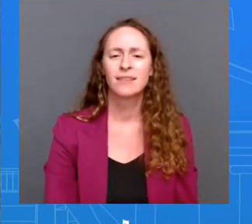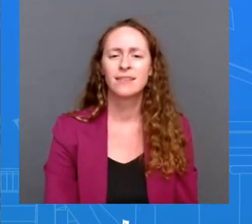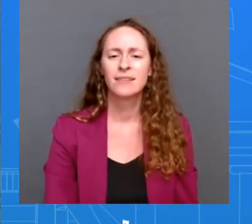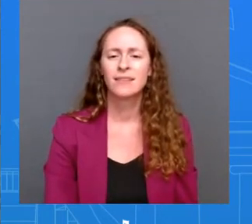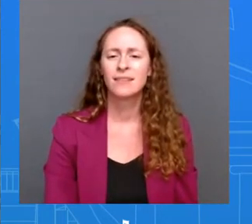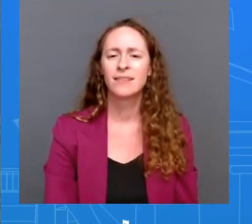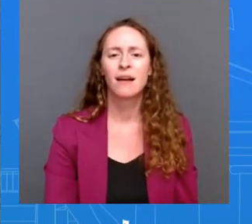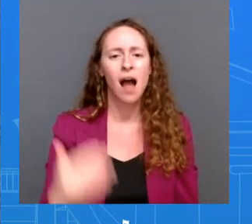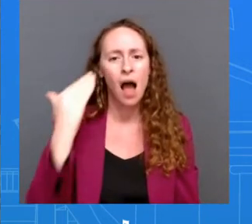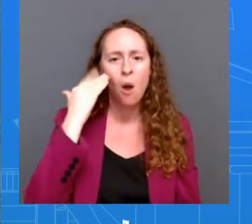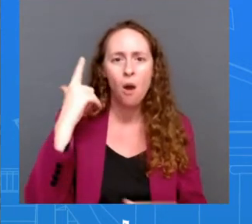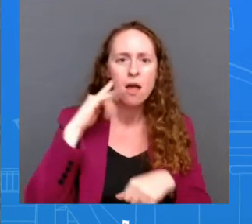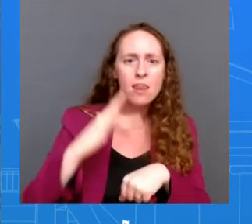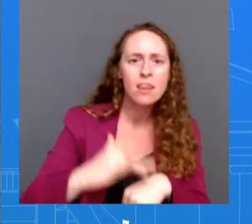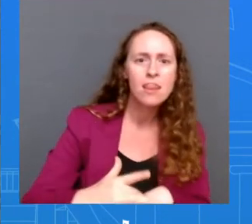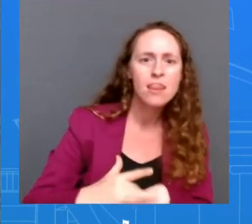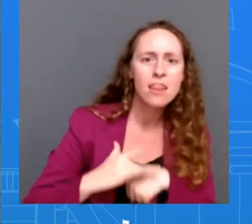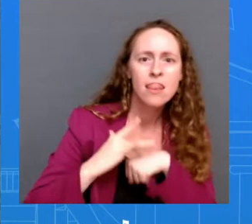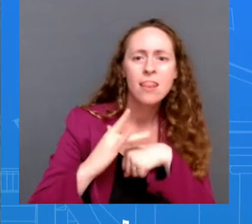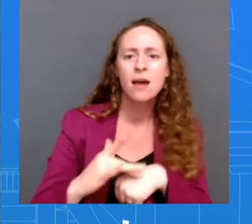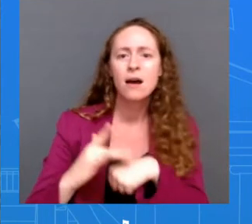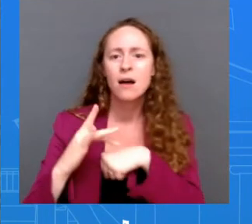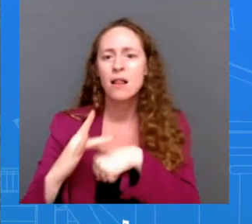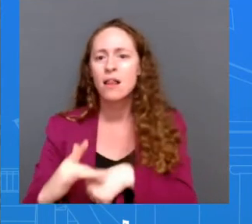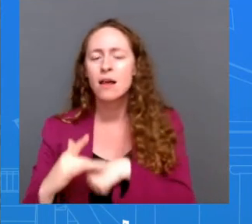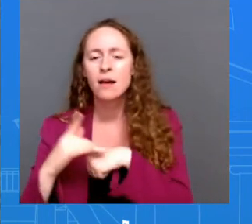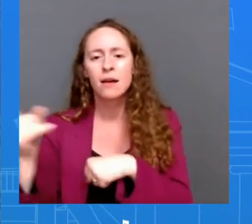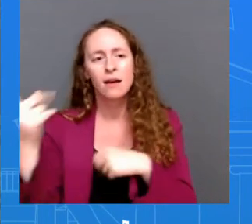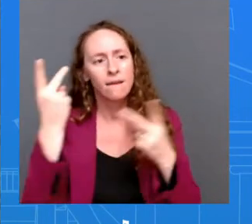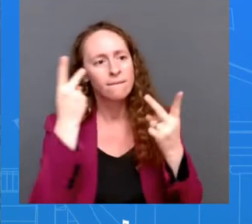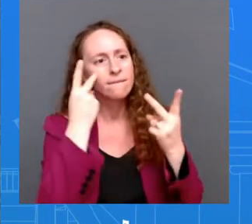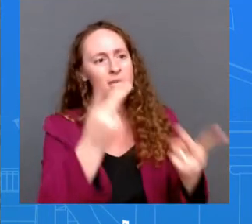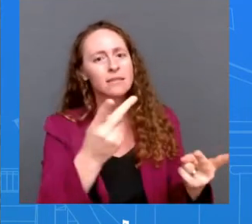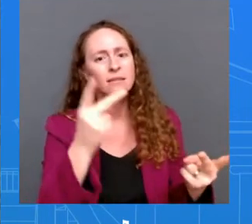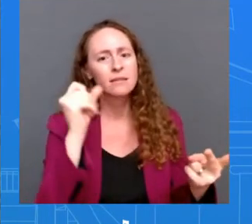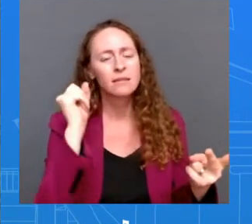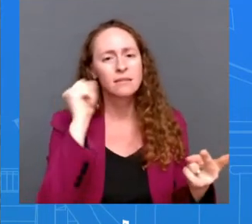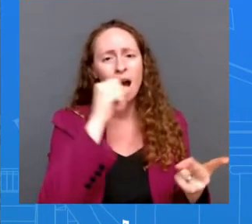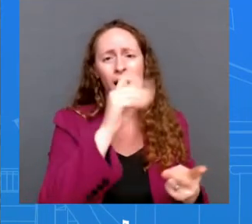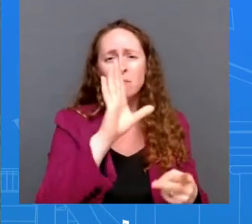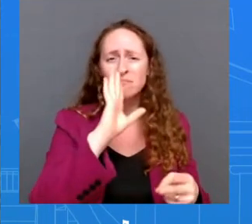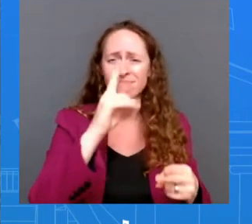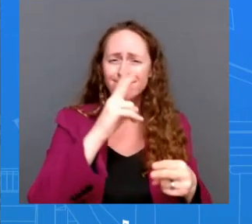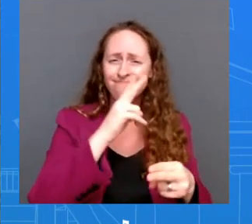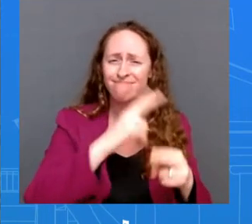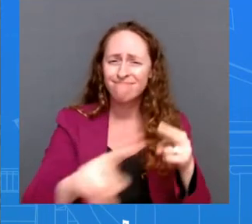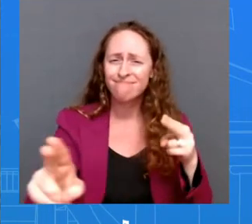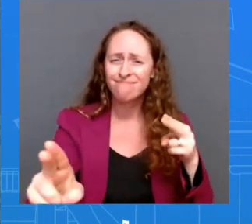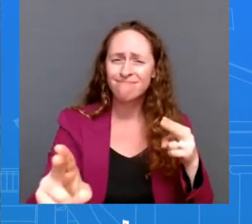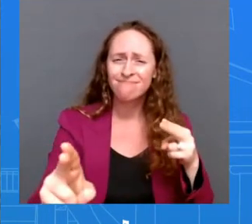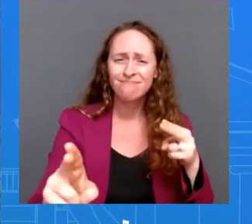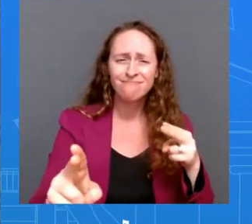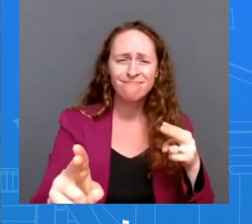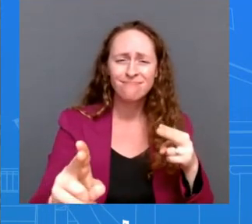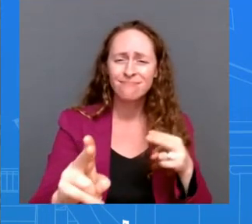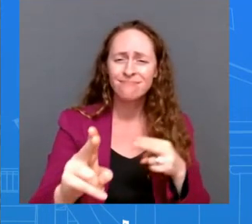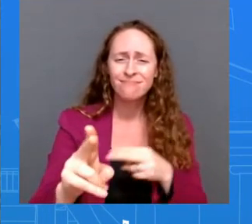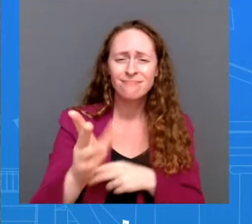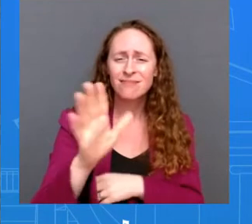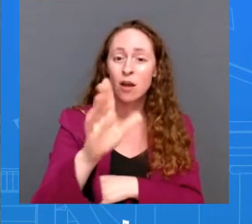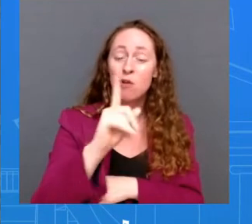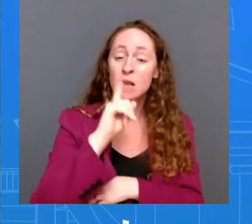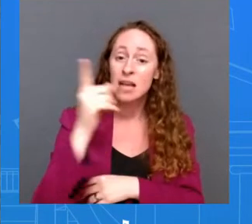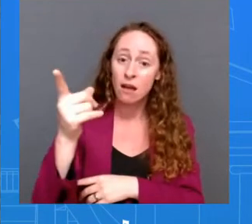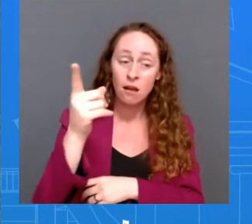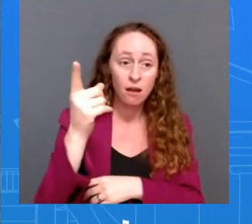last 12, 18 hours, understandably so, but she's not just going to Taiwan. I mean, she's moved on now to visits in